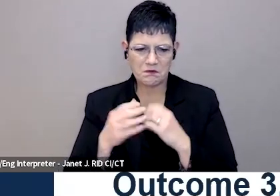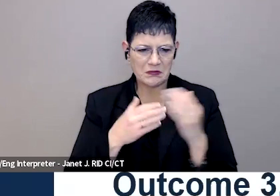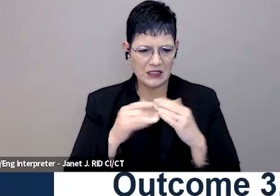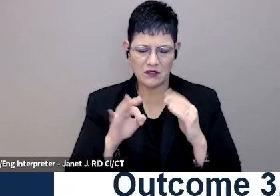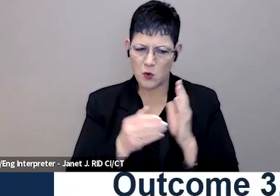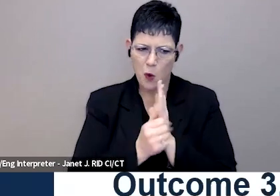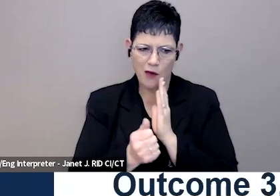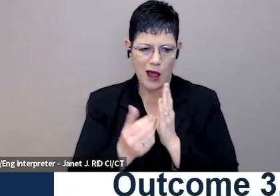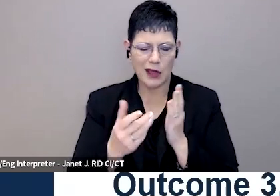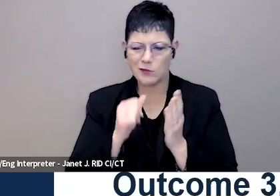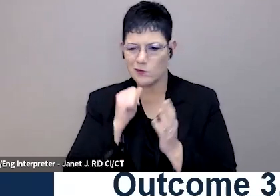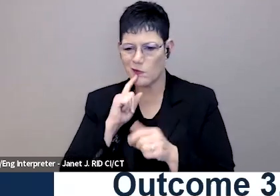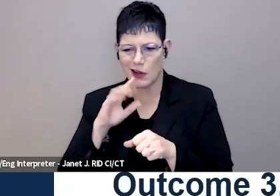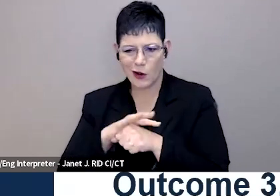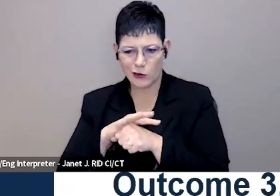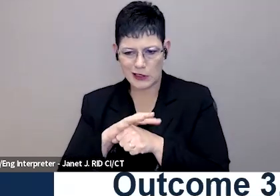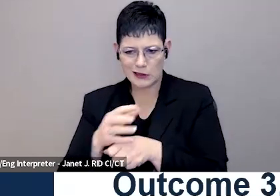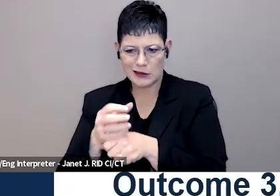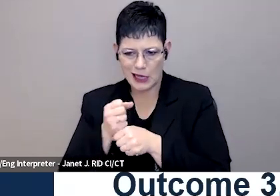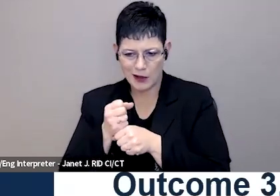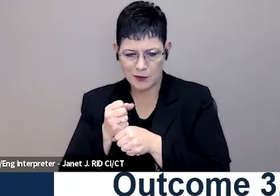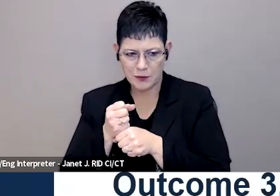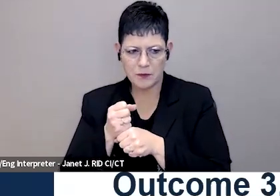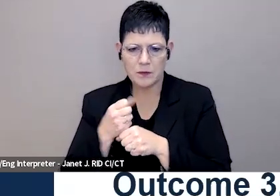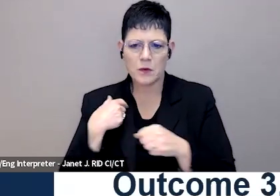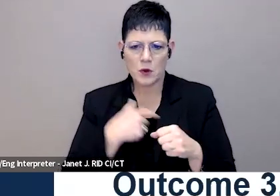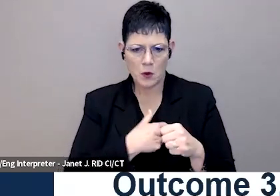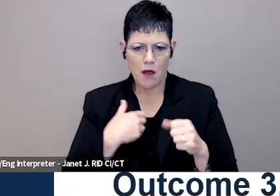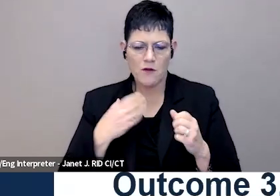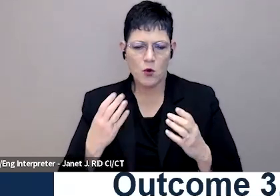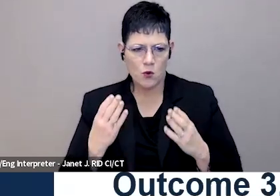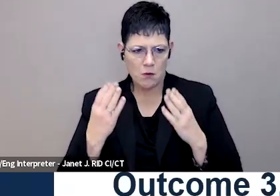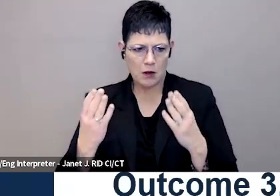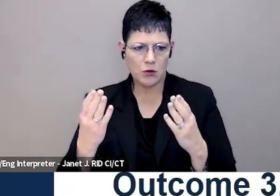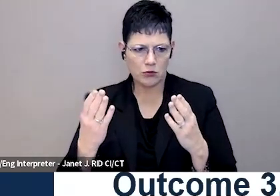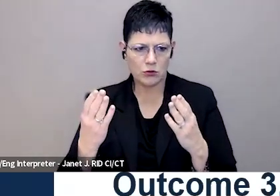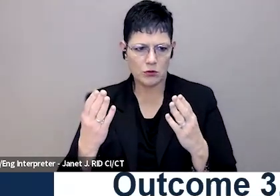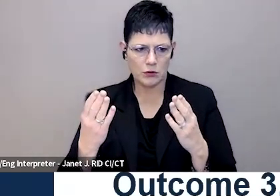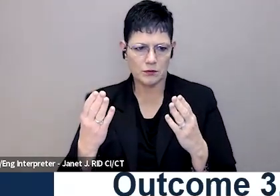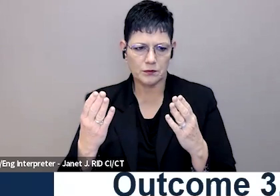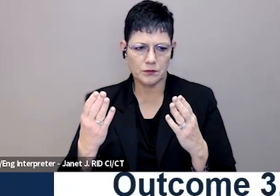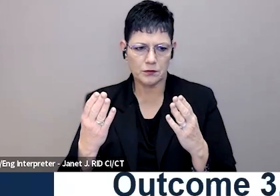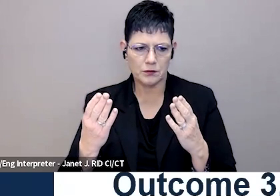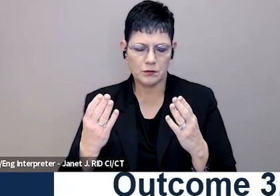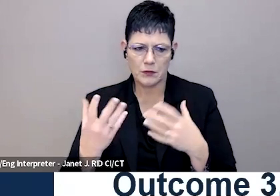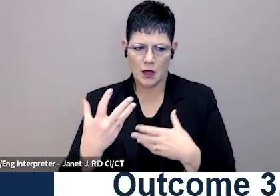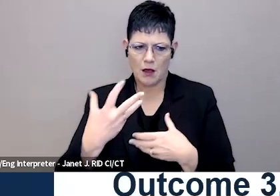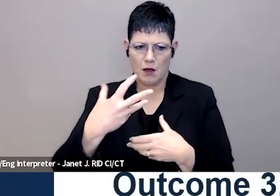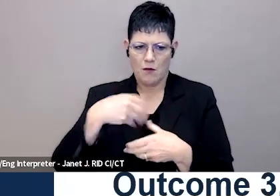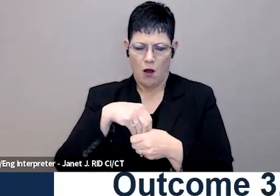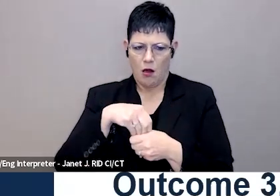qualify. So we do have recommendations that we would like to see incorporated